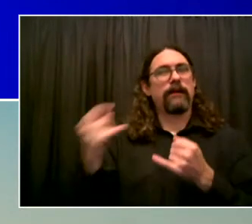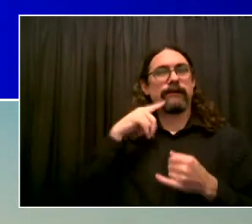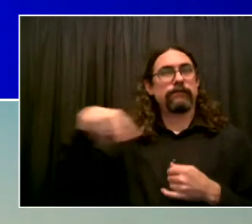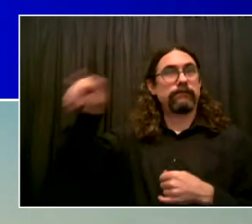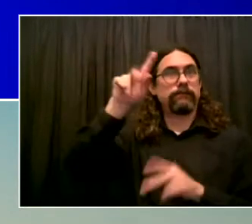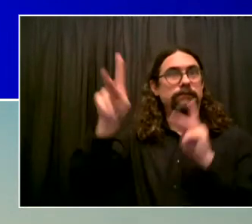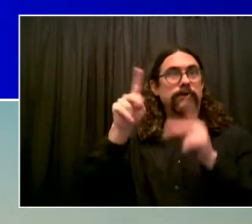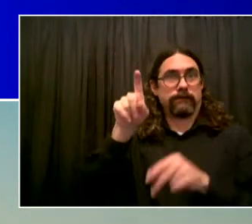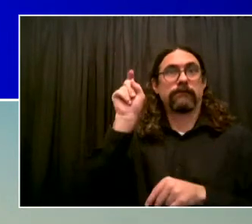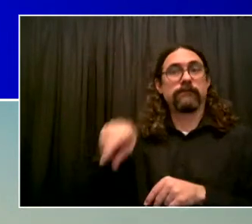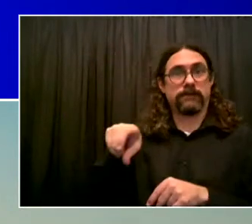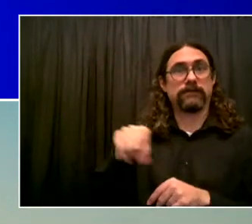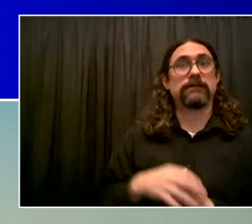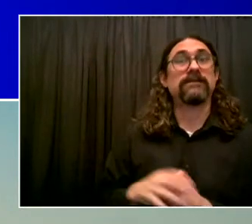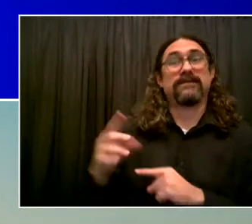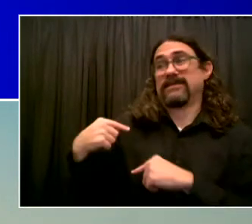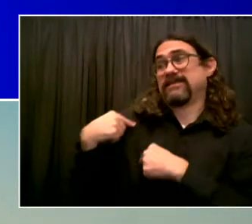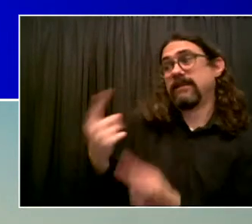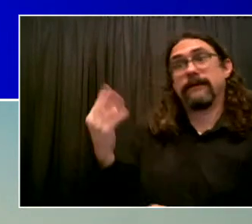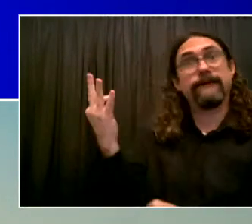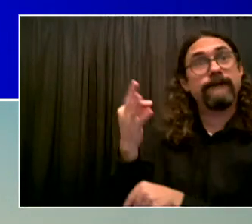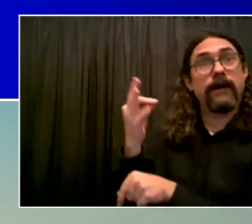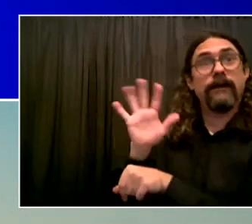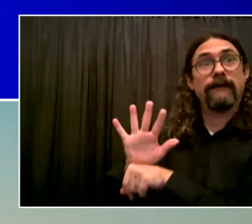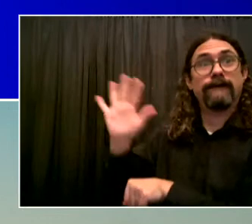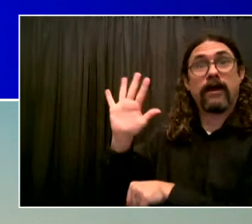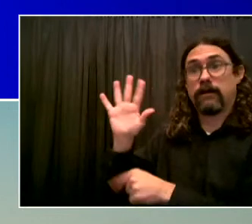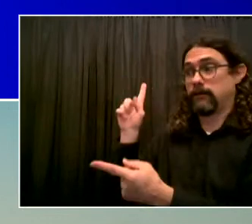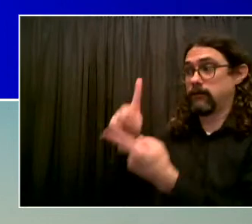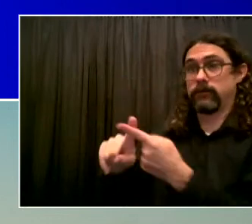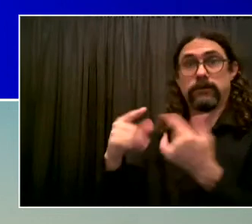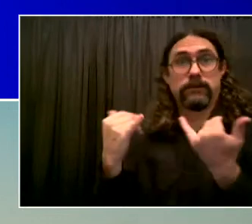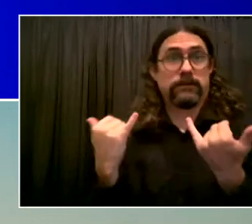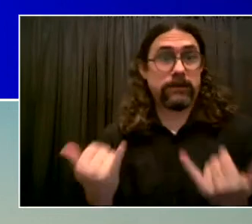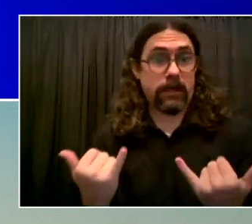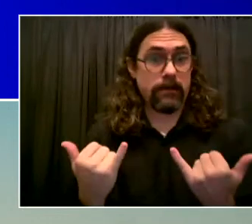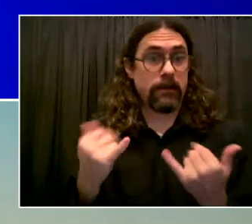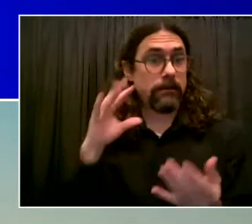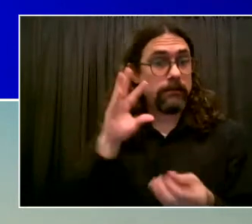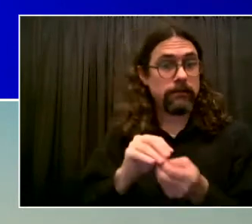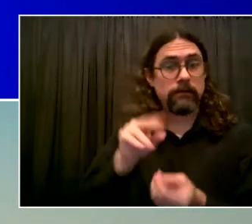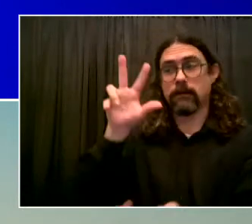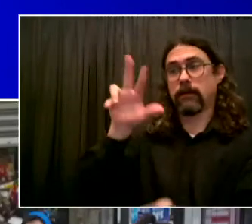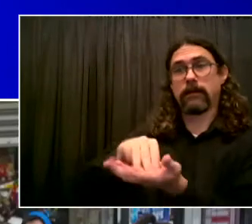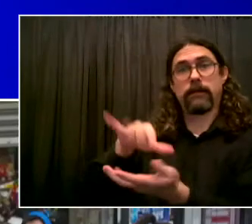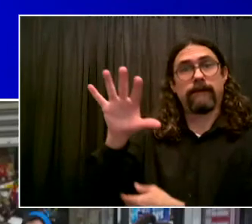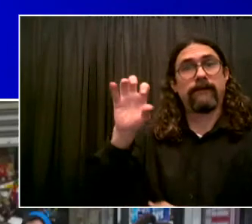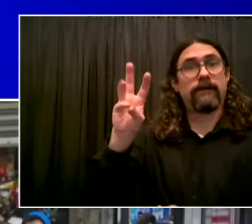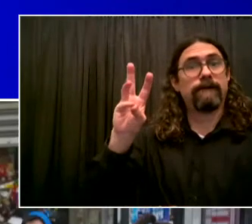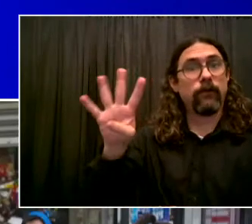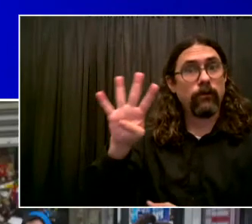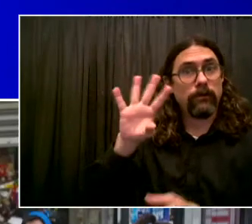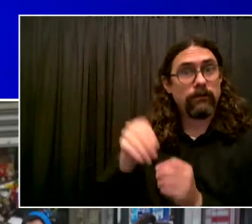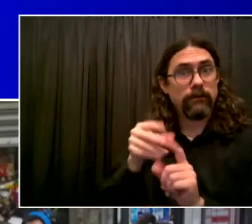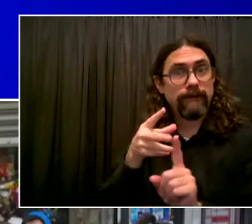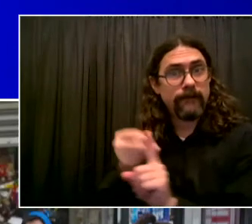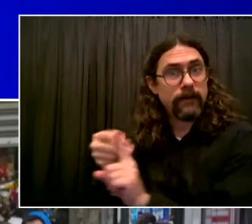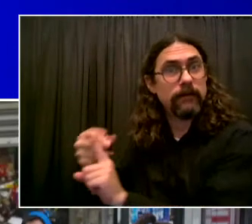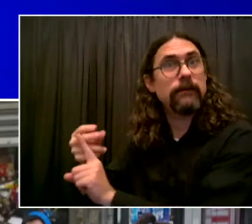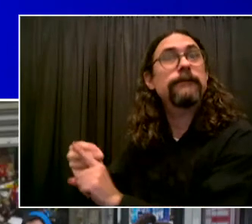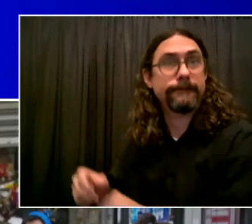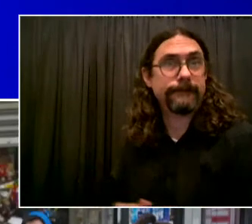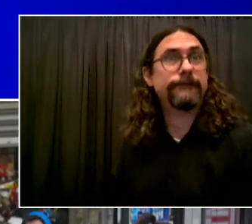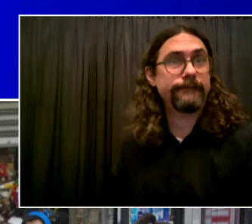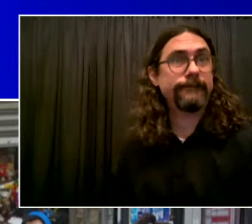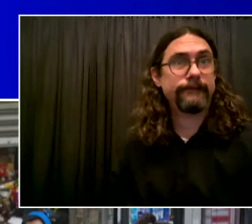And continuing, we know more people will get vaccinated. Let me give you the update now. On some of our